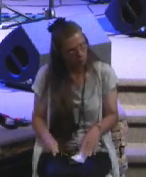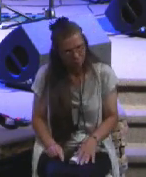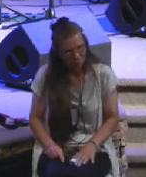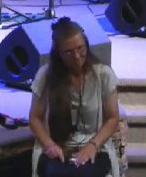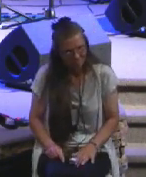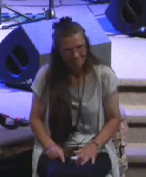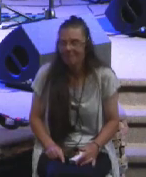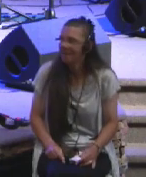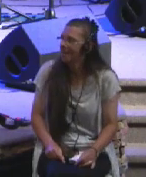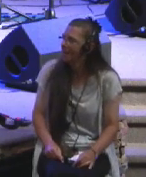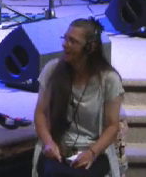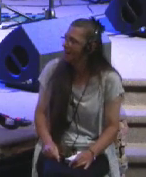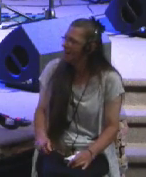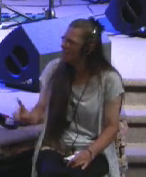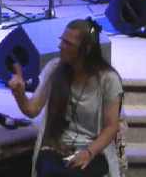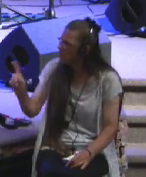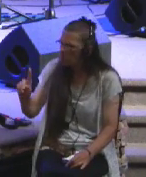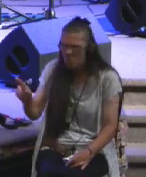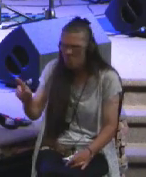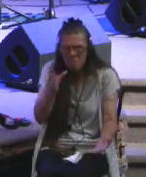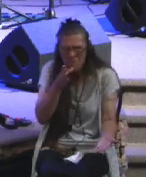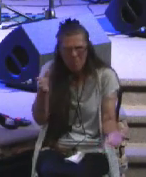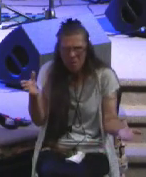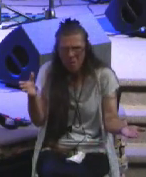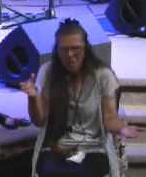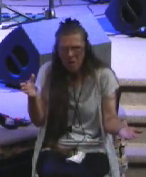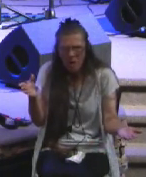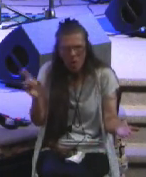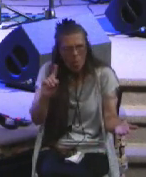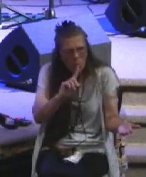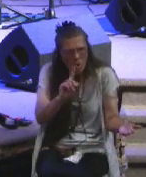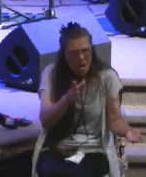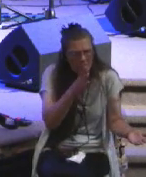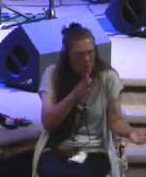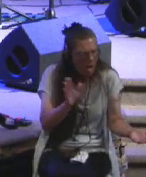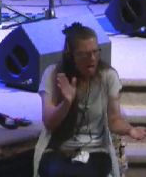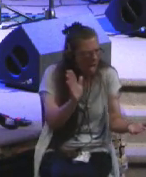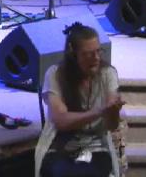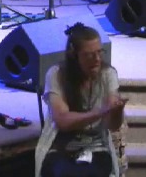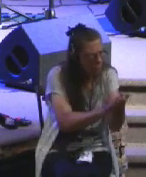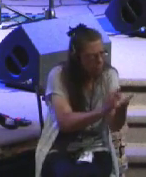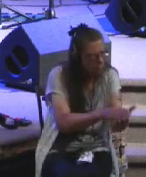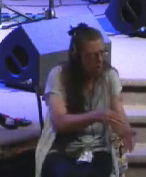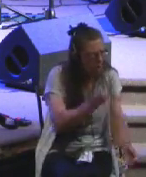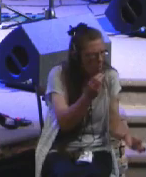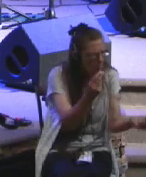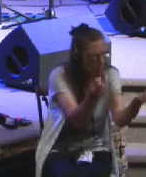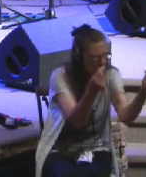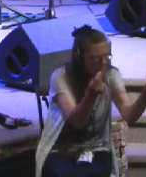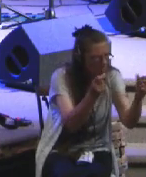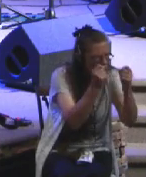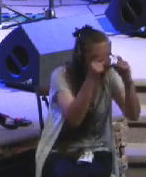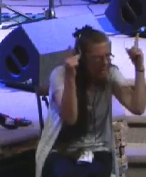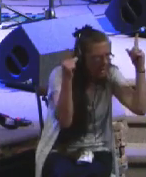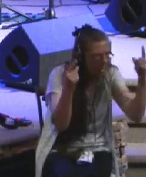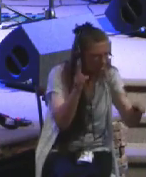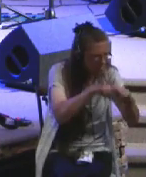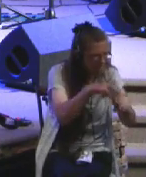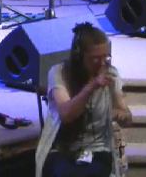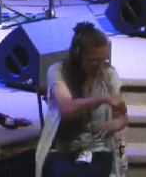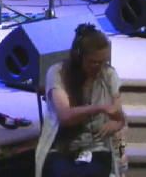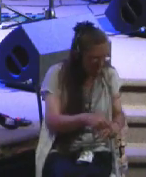problem. But where was his mama? Where was his mama to say, hey, boy, get down from that window and come sit down in a